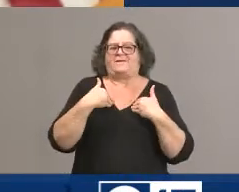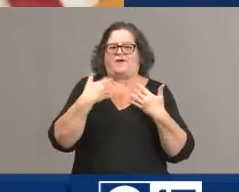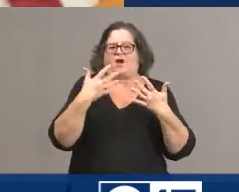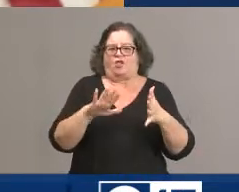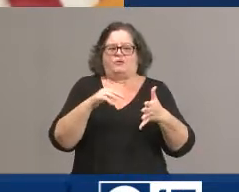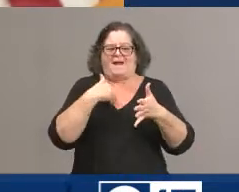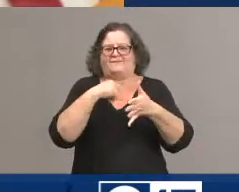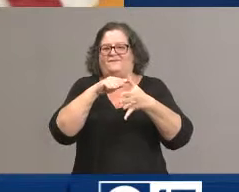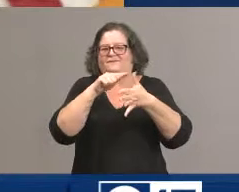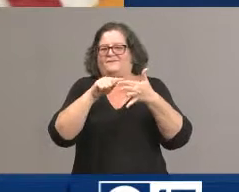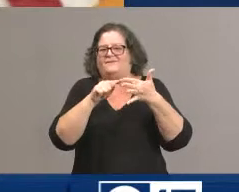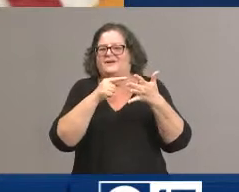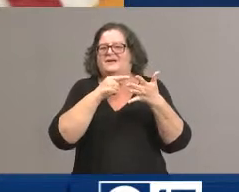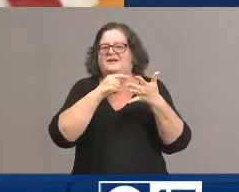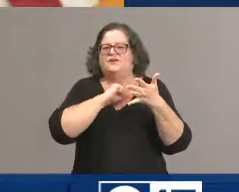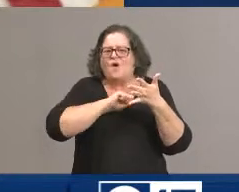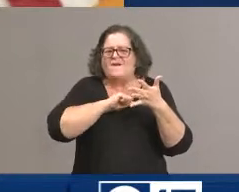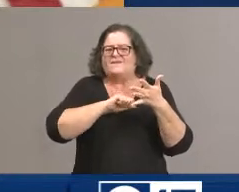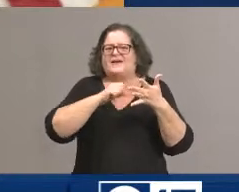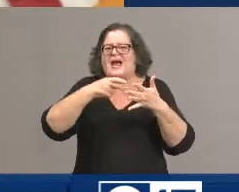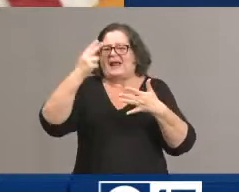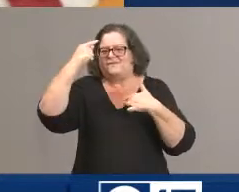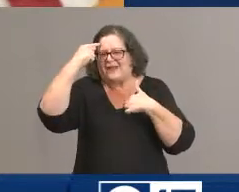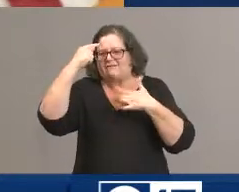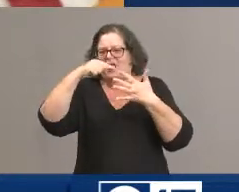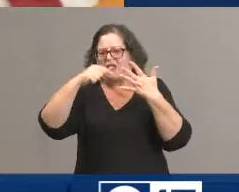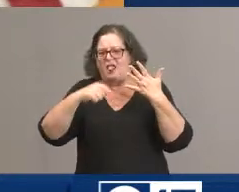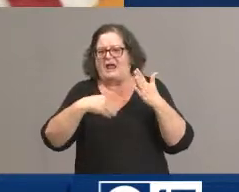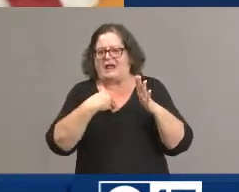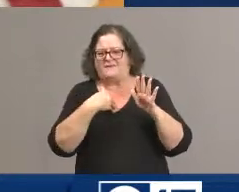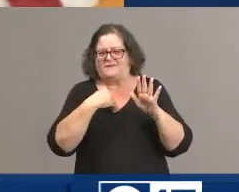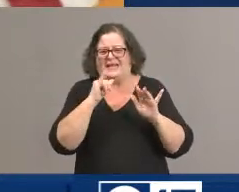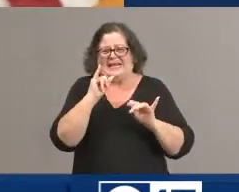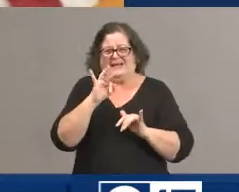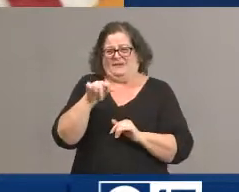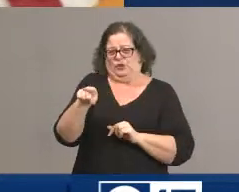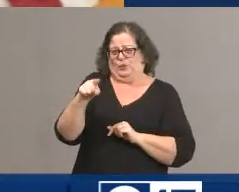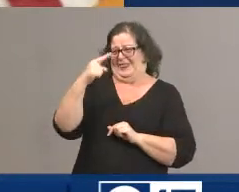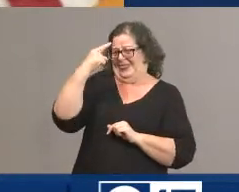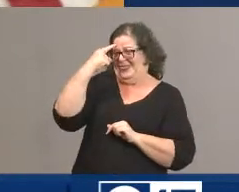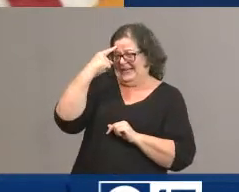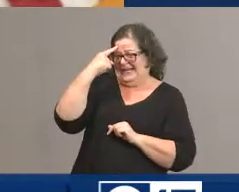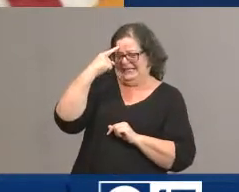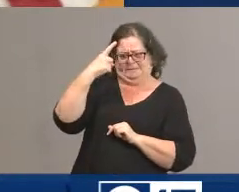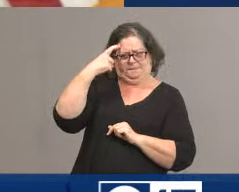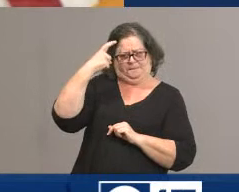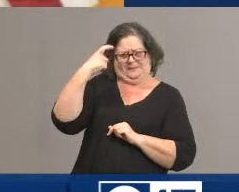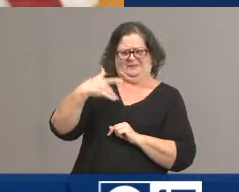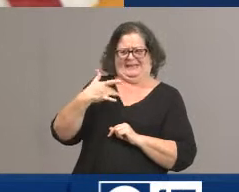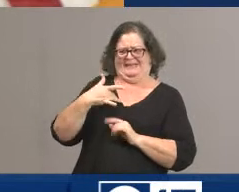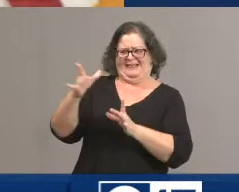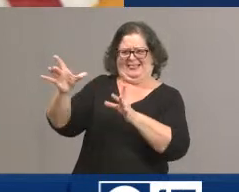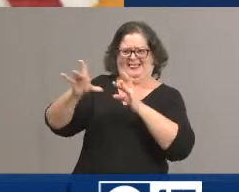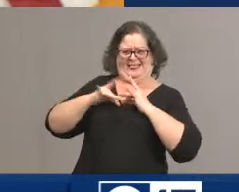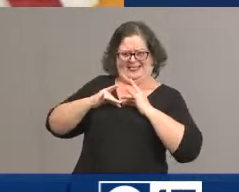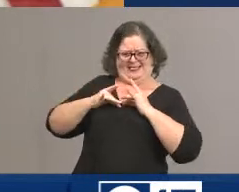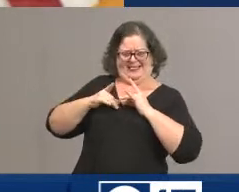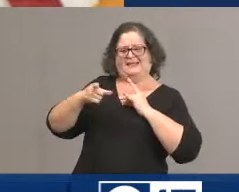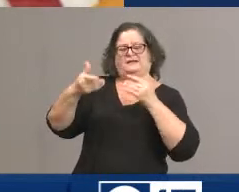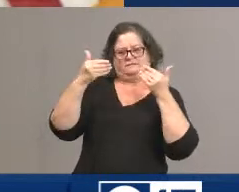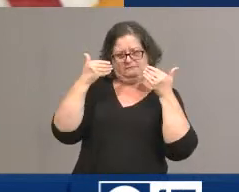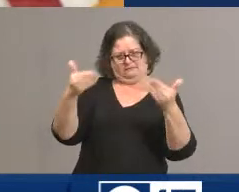been exposed to or infected with COVID-19. You are still eligible to get testing. We would recommend that you go to